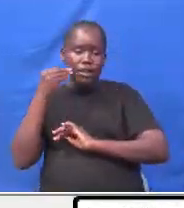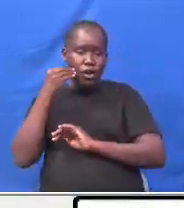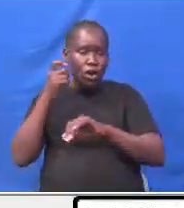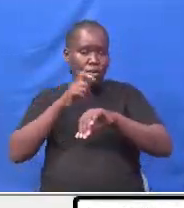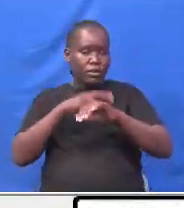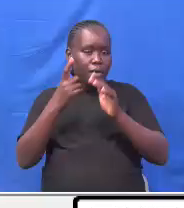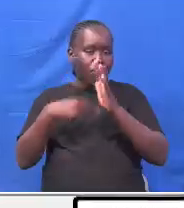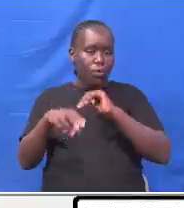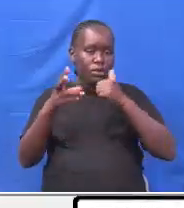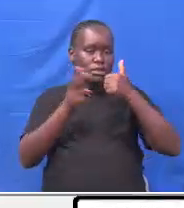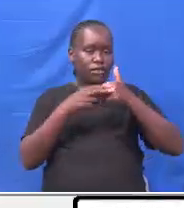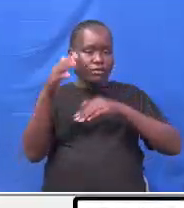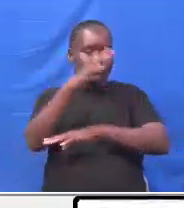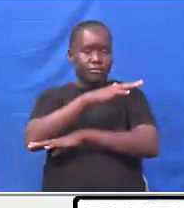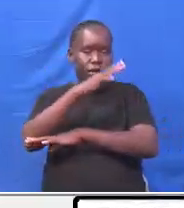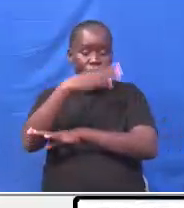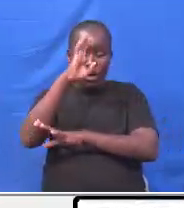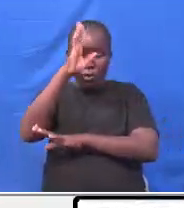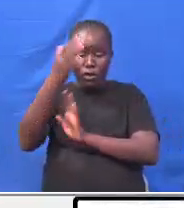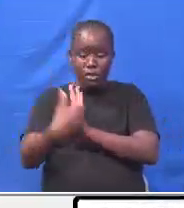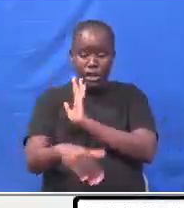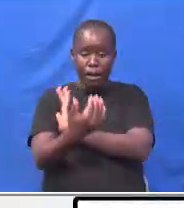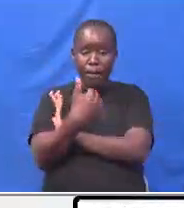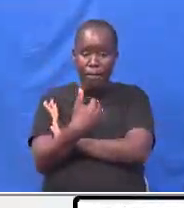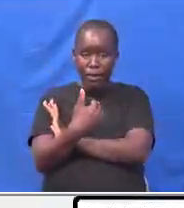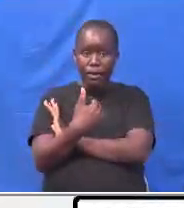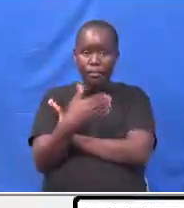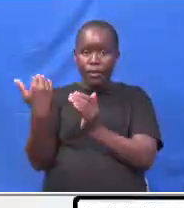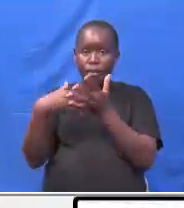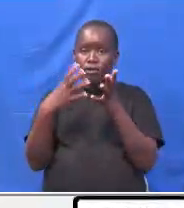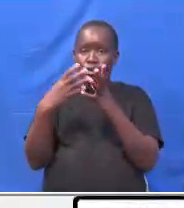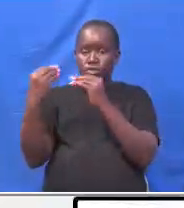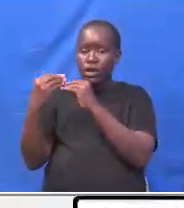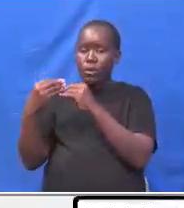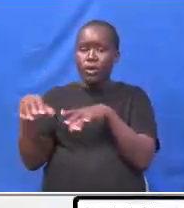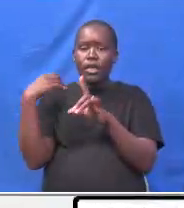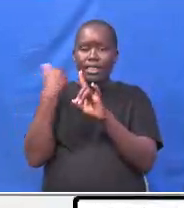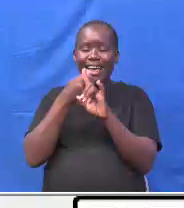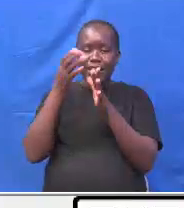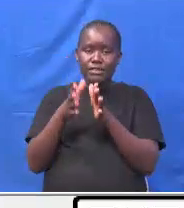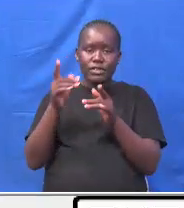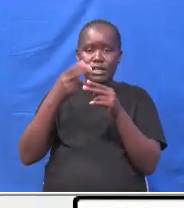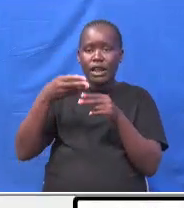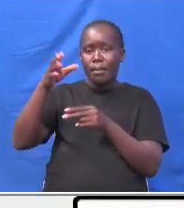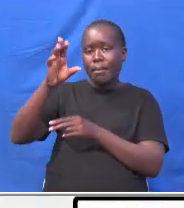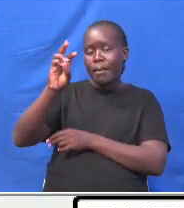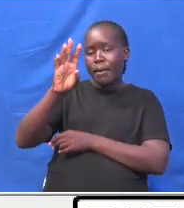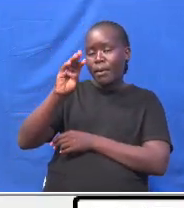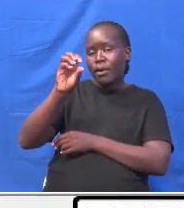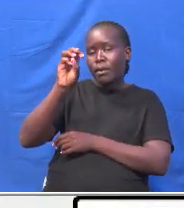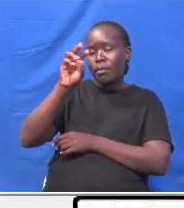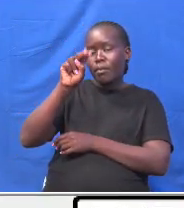7:08 a.m. Sunday morning, before leaving with activist Boniface Mwangi and heading to unknown direction. There were